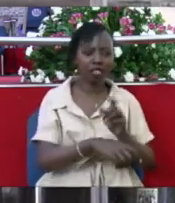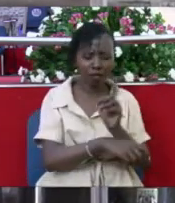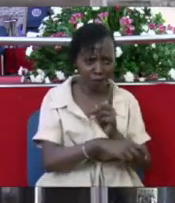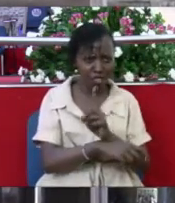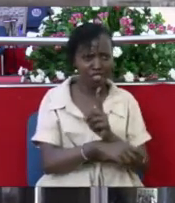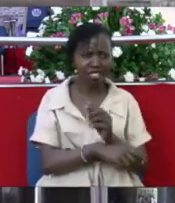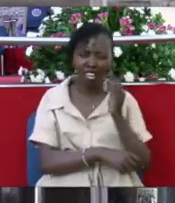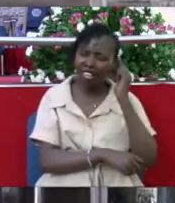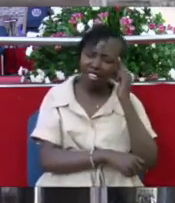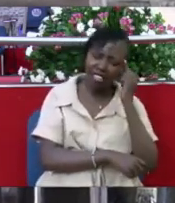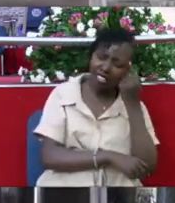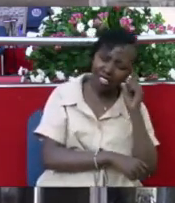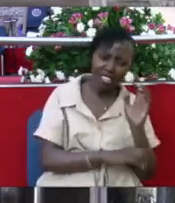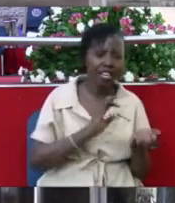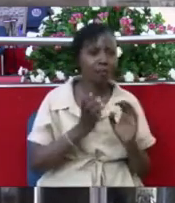life.